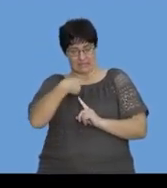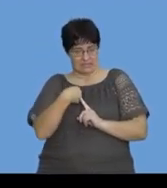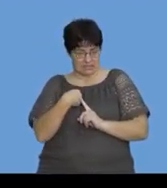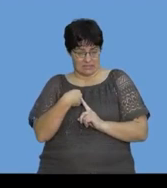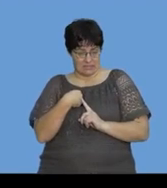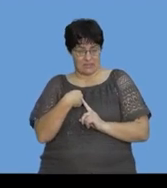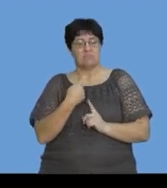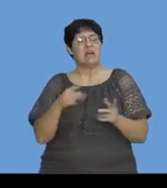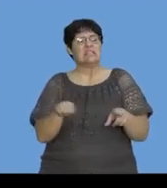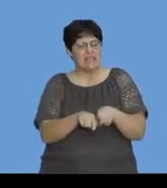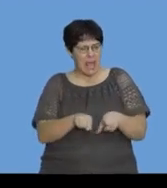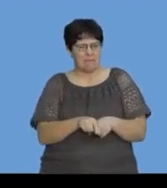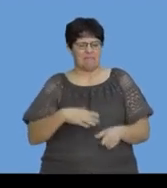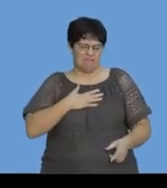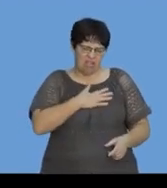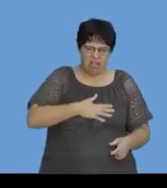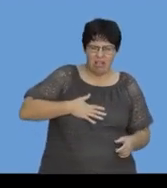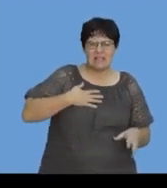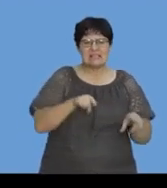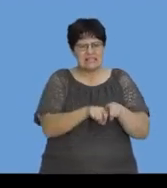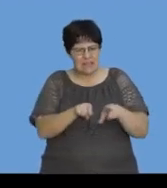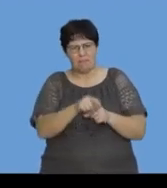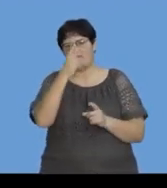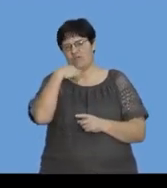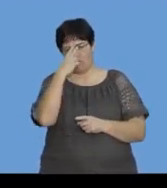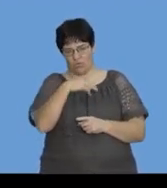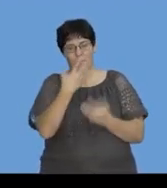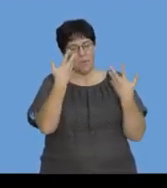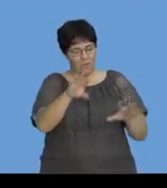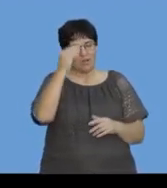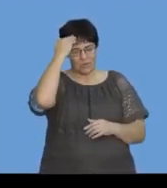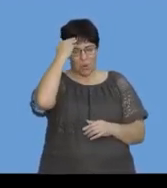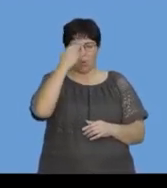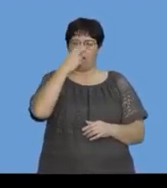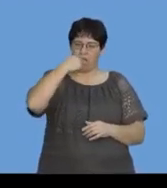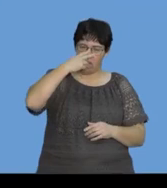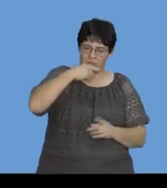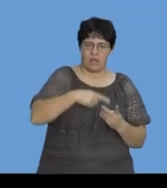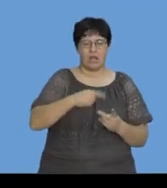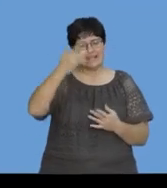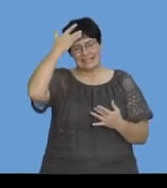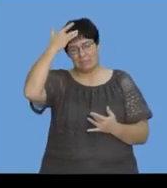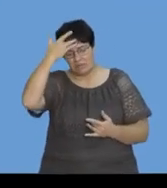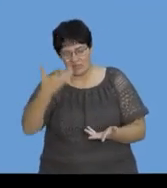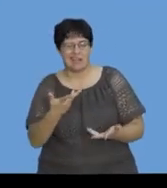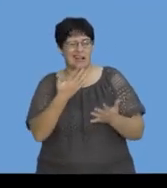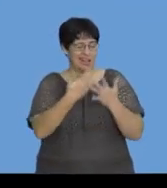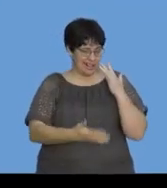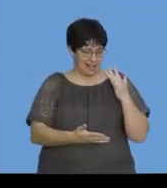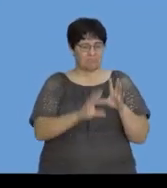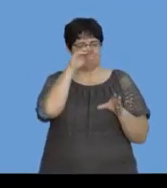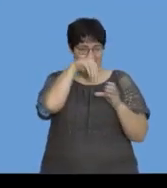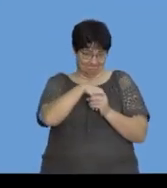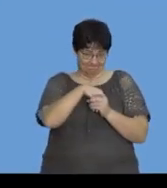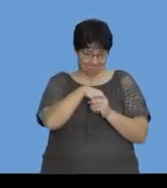Okay, the effect are like the flu. Now I know we did the flu, so I know that runny nose, temperature,